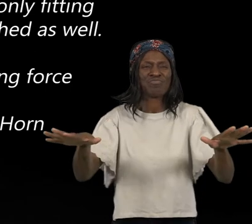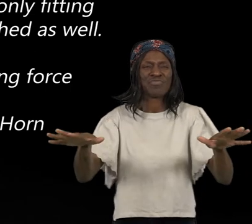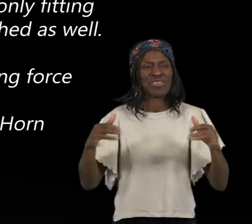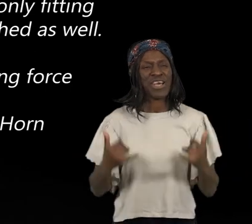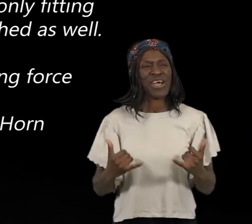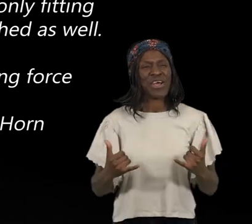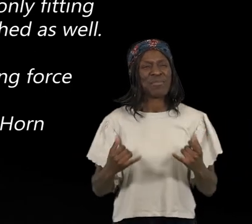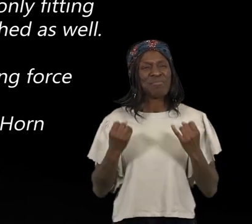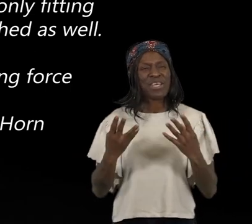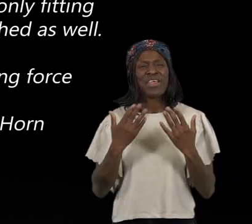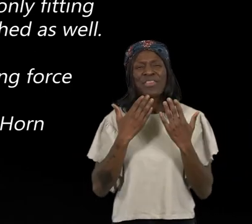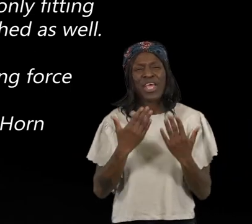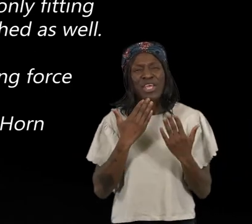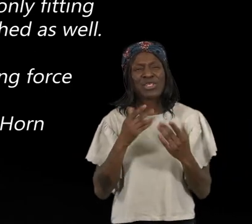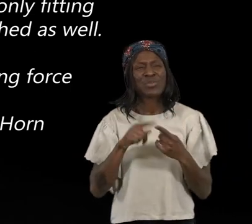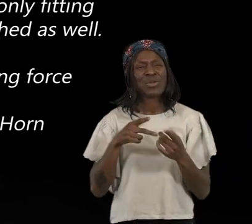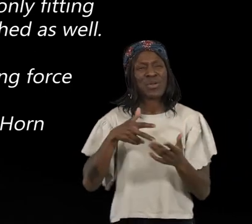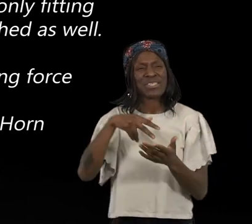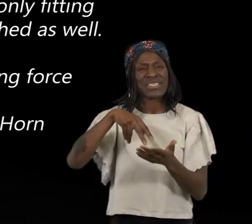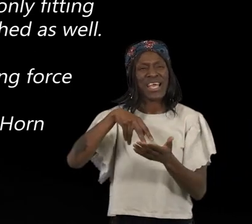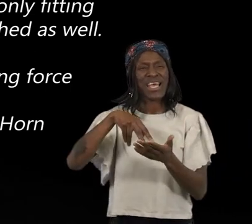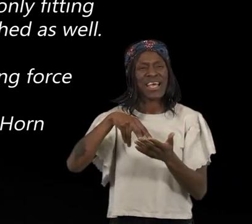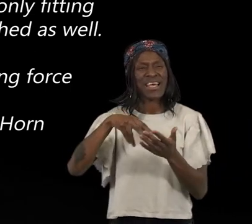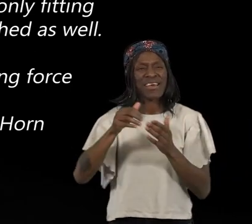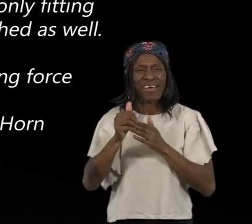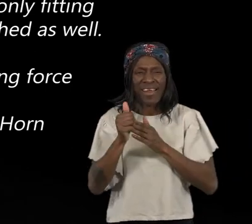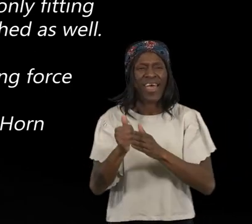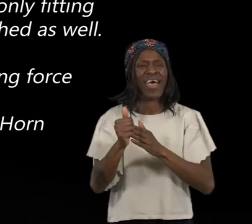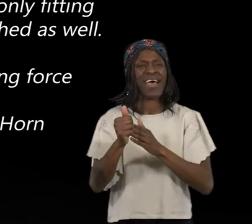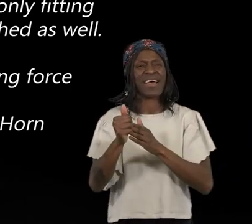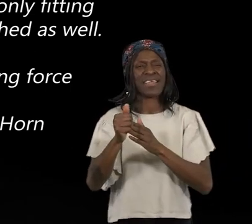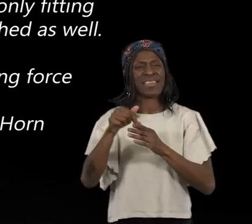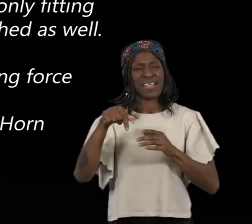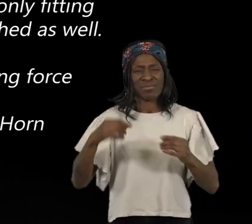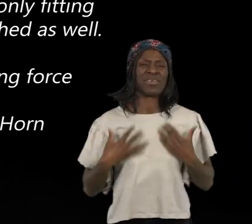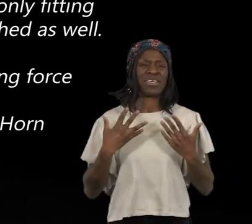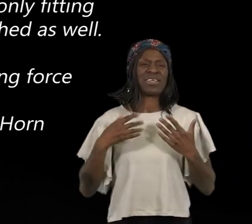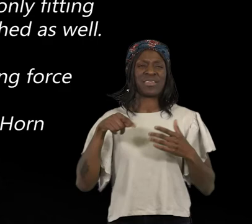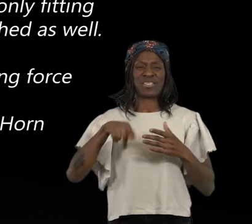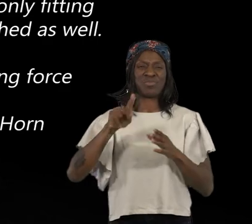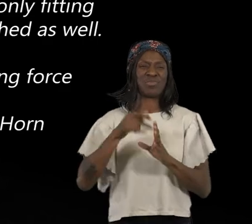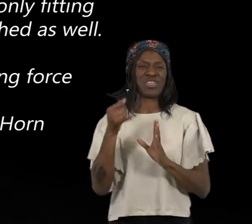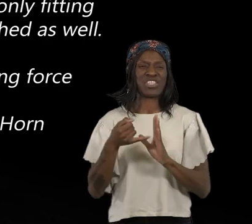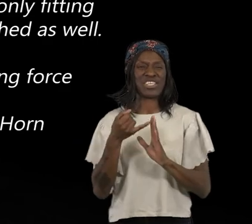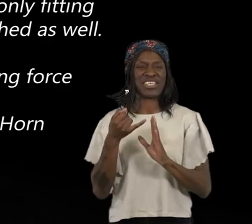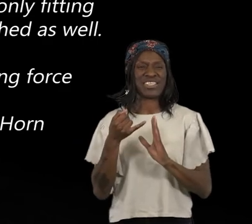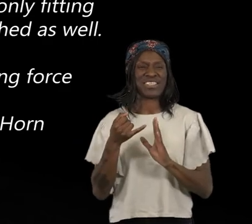Many thanks to Propeller Dance as the driving force in this initiative.